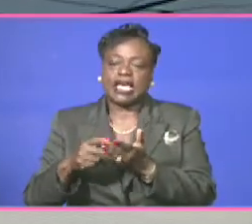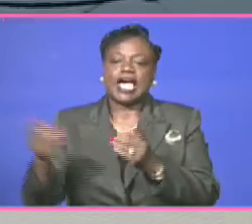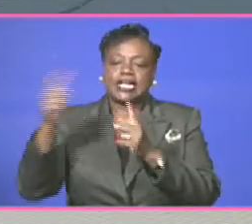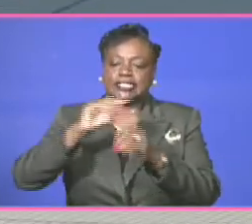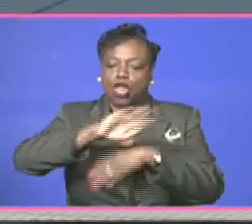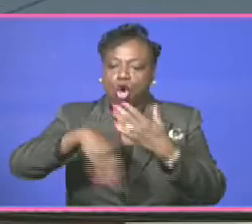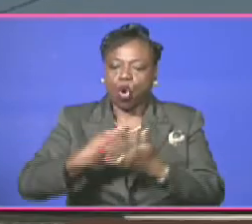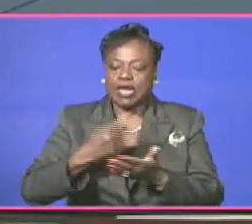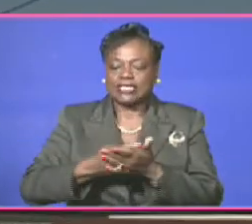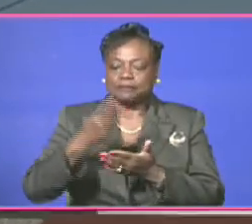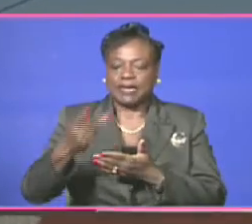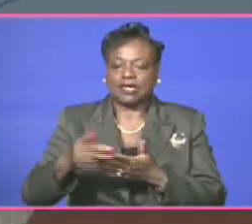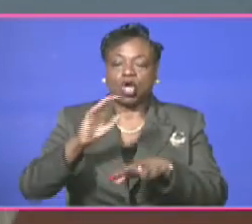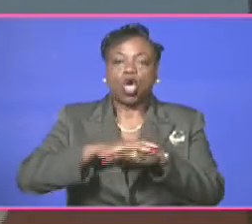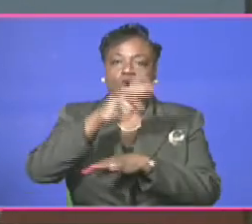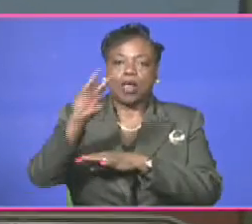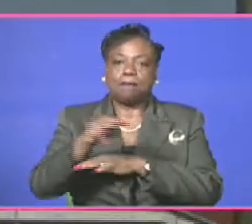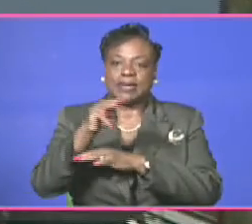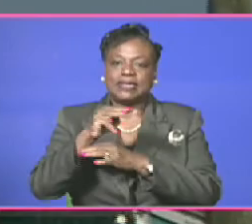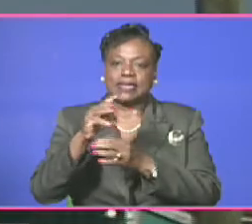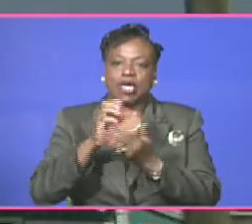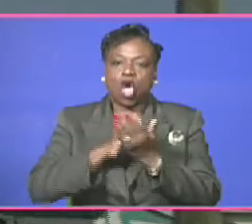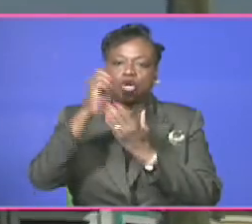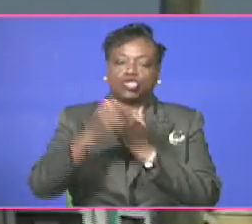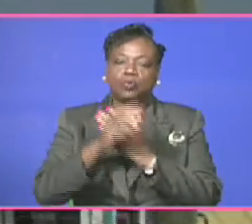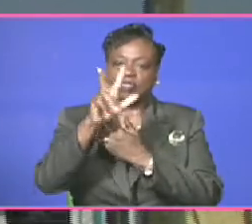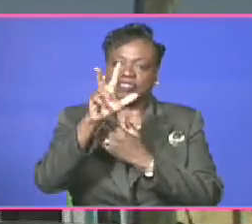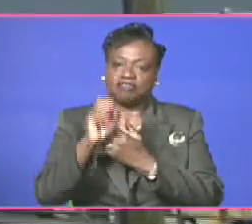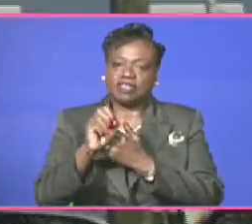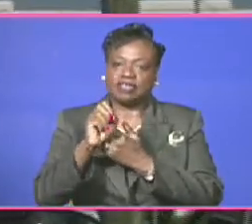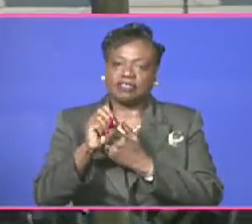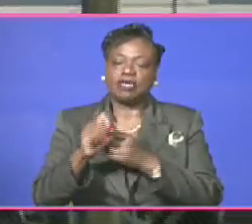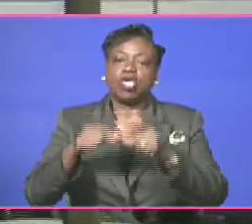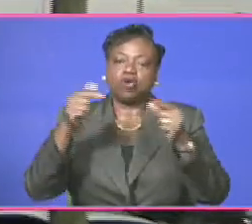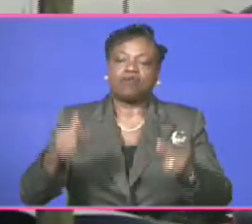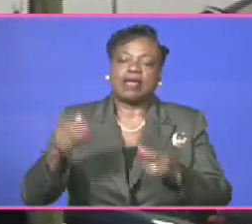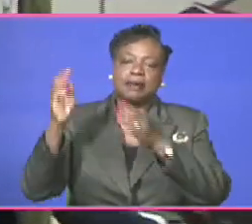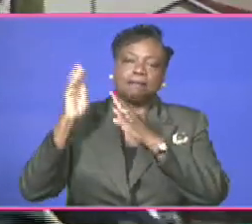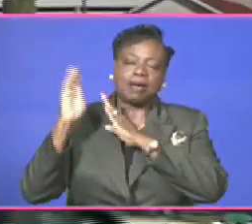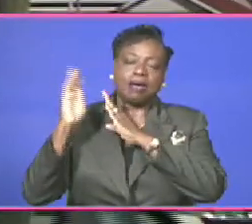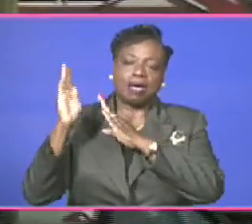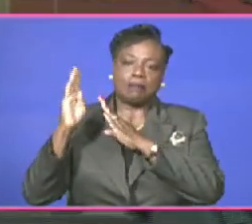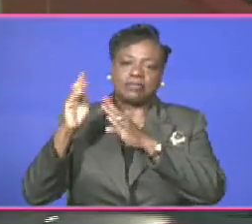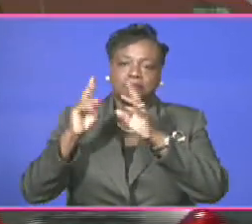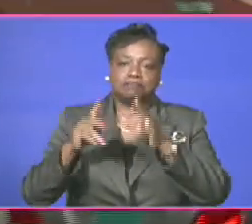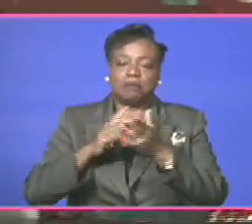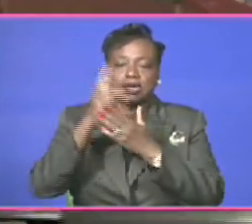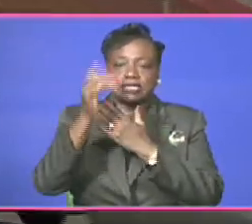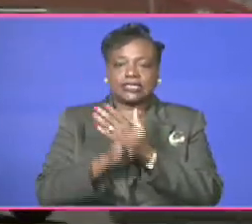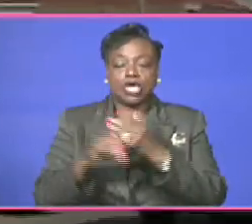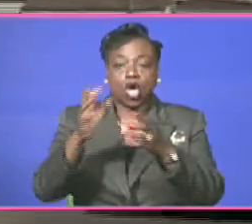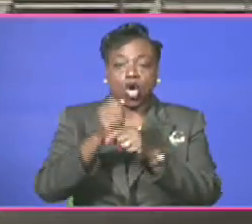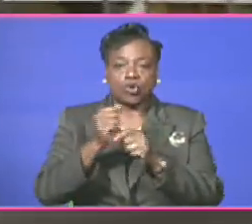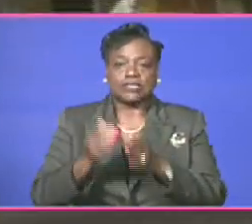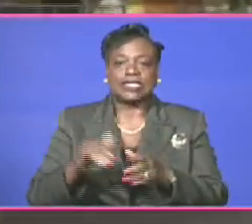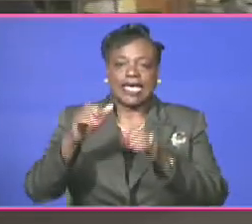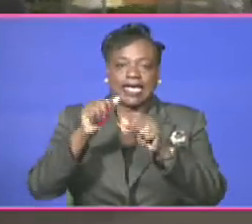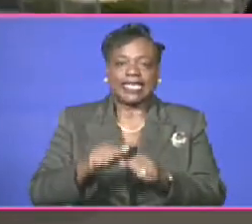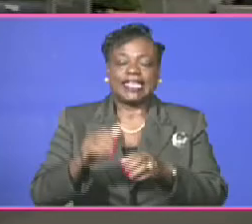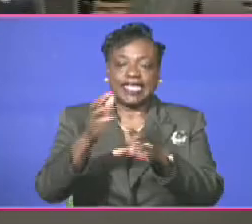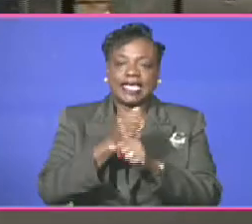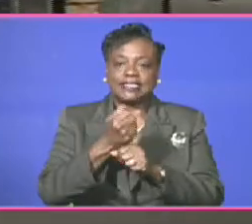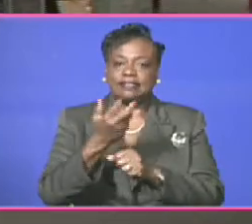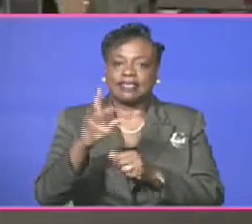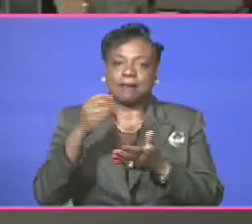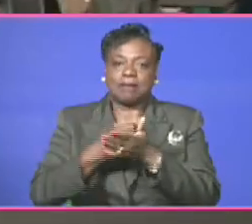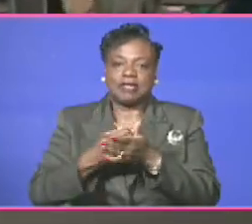On Monday, October 30th, Grand Bahamians can collect their checks at Clico's West Atlantic Drive offices in Freeport, Grand Bahama. Longtime